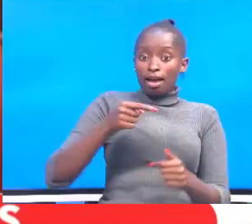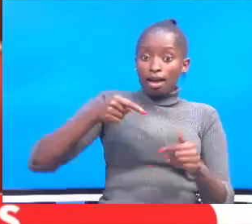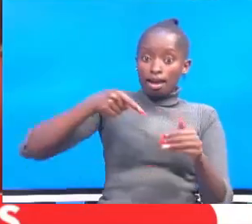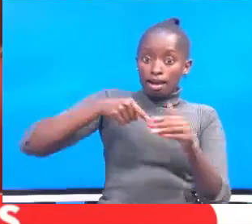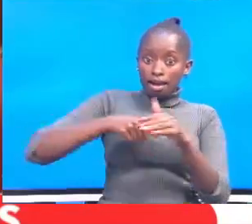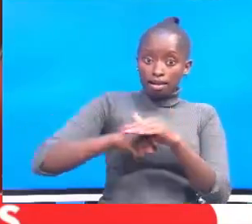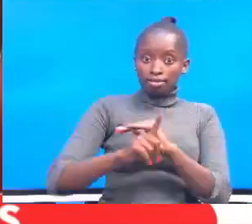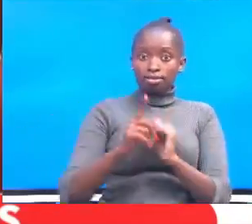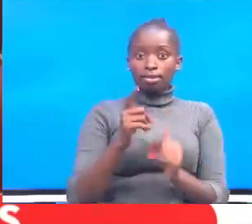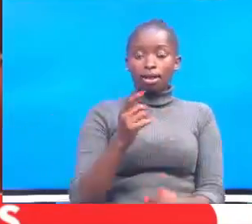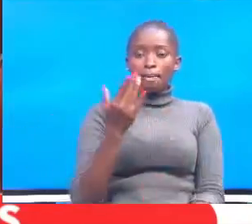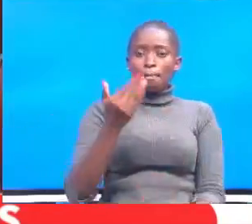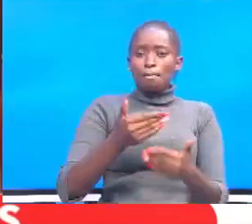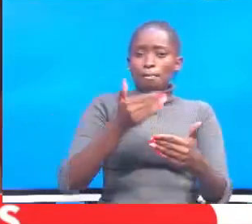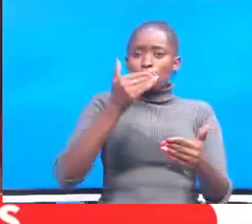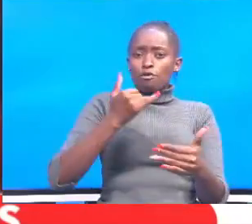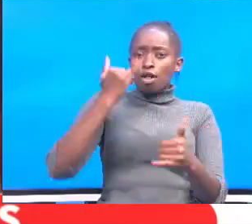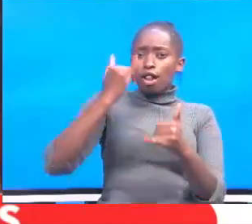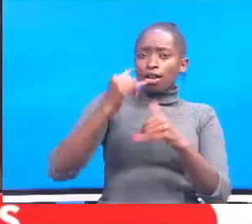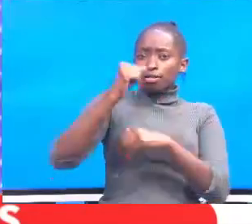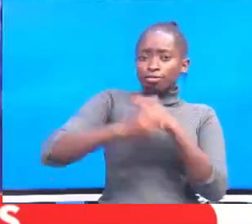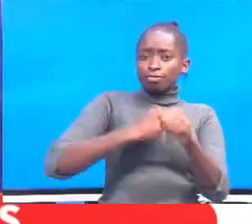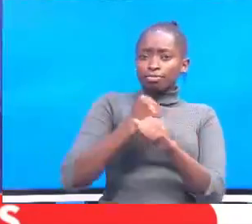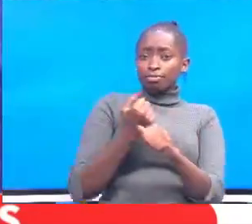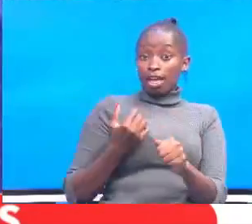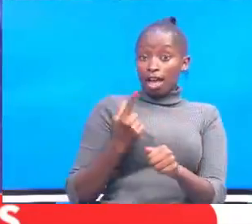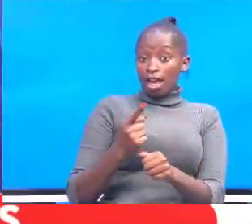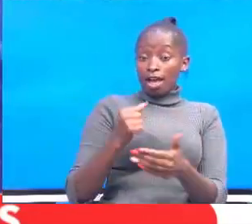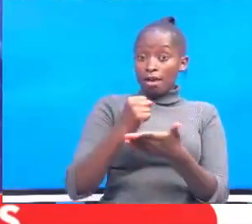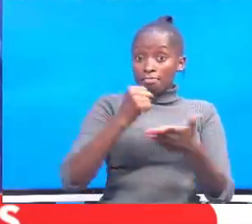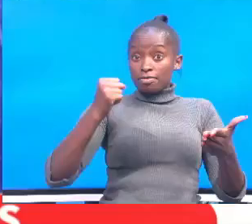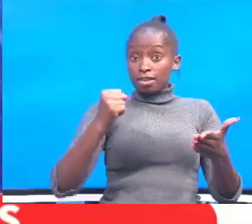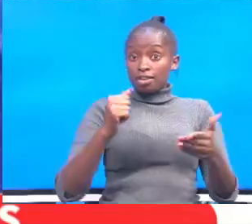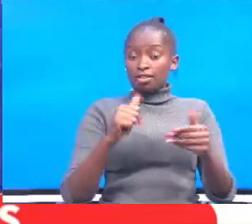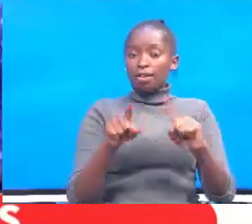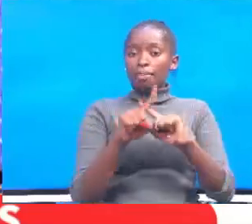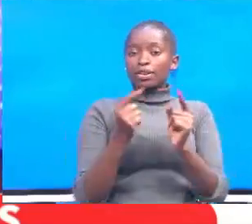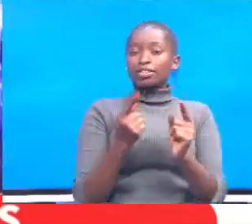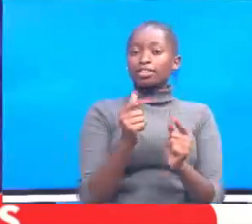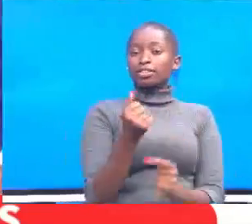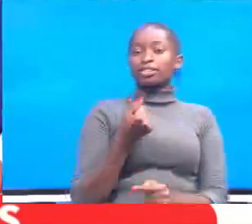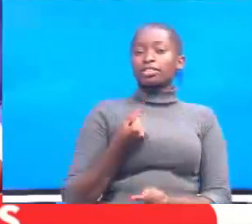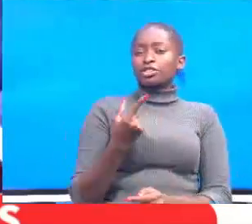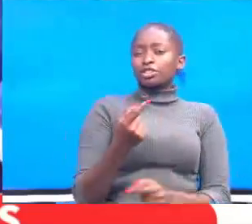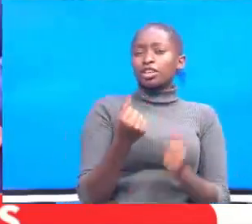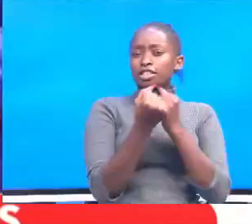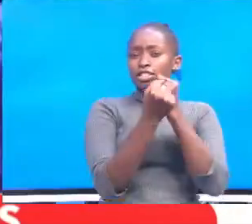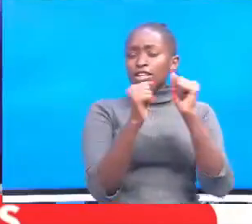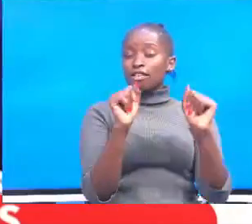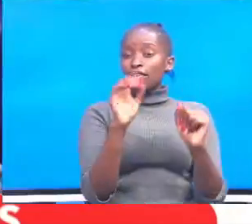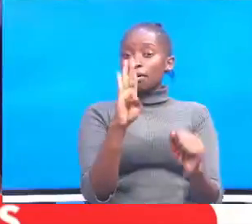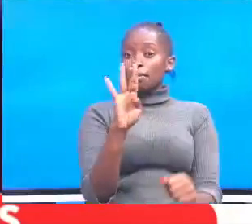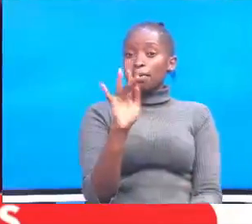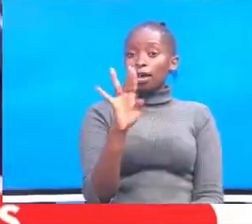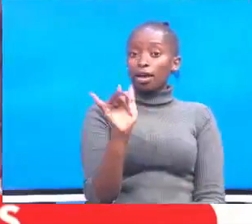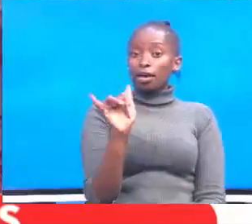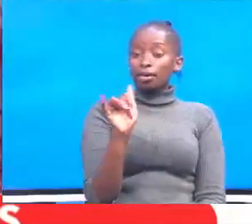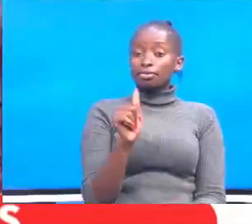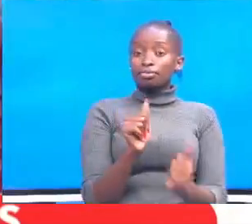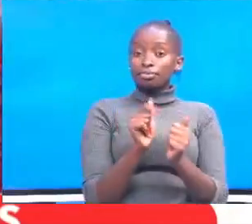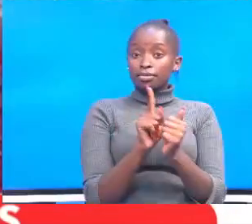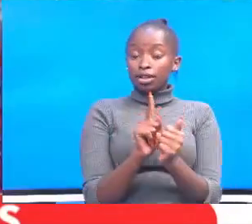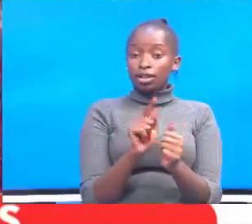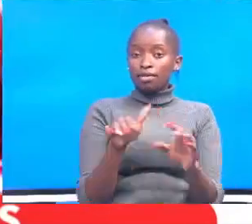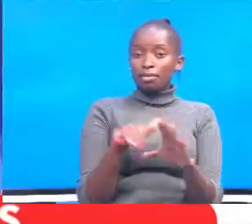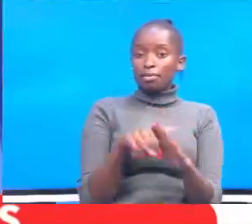Just last year, the MCAs impeached Kawira, but she was saved by an 11-member special Senate committee on